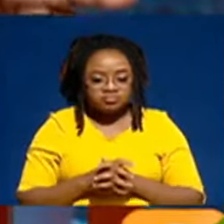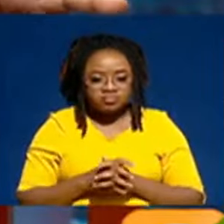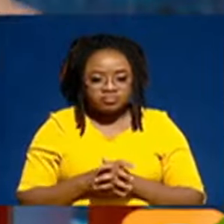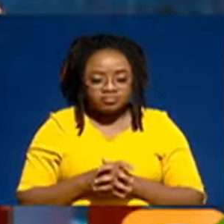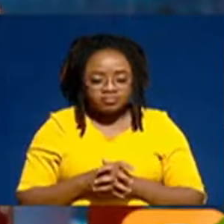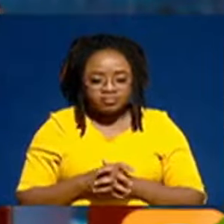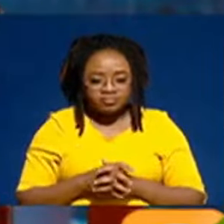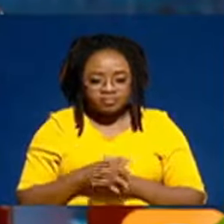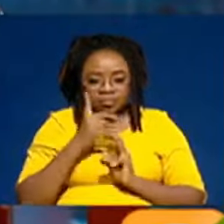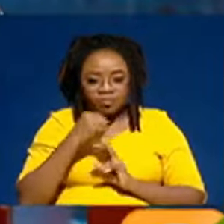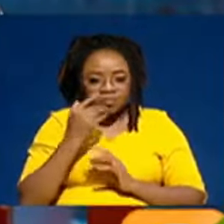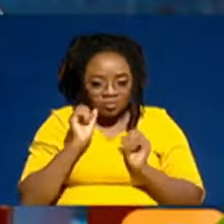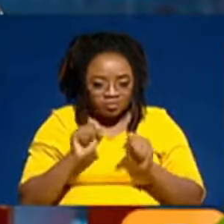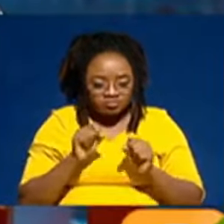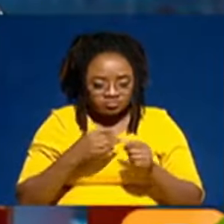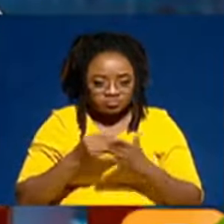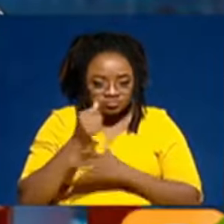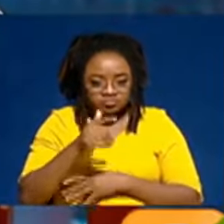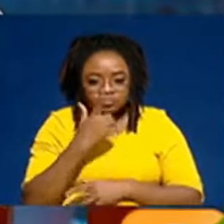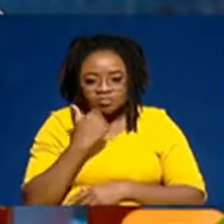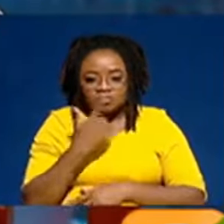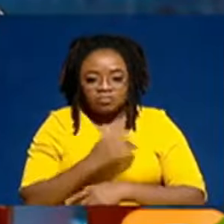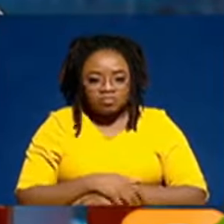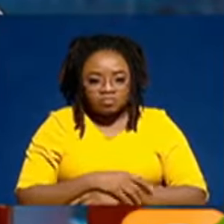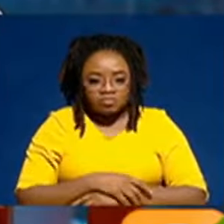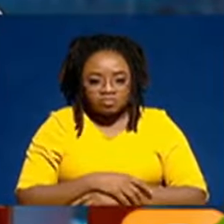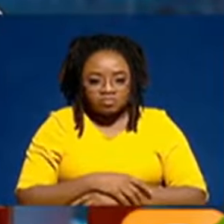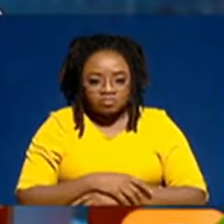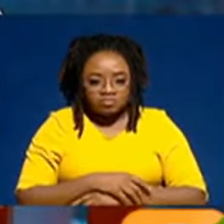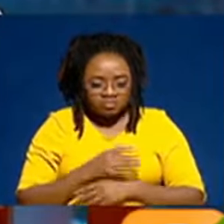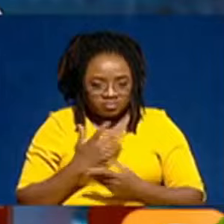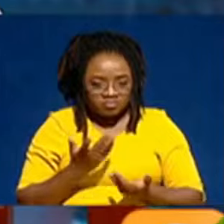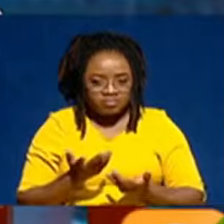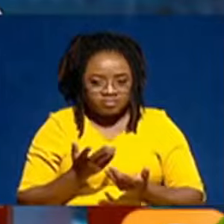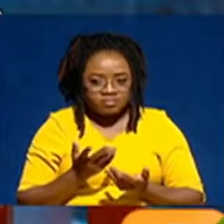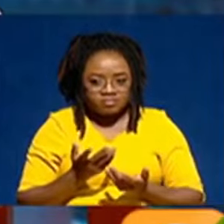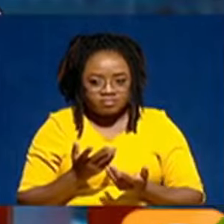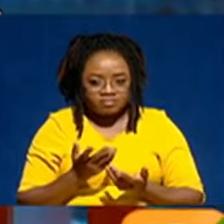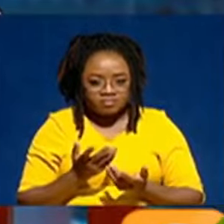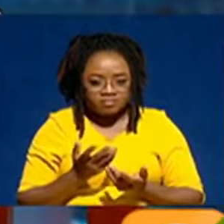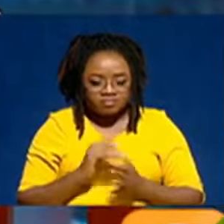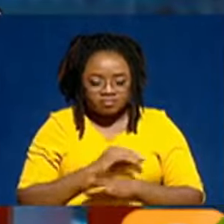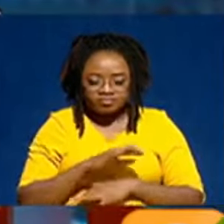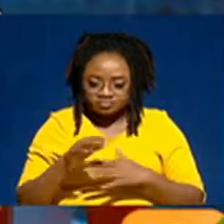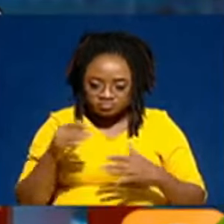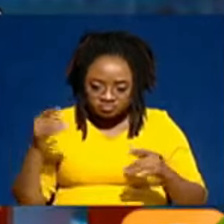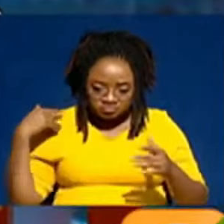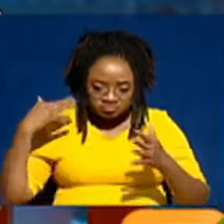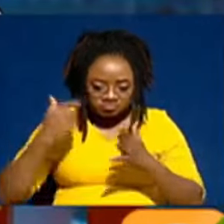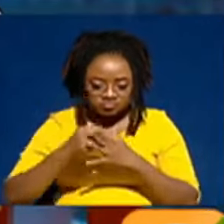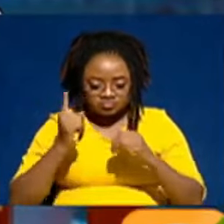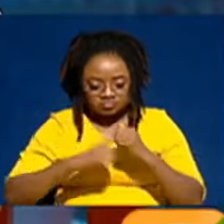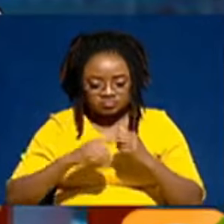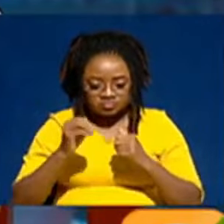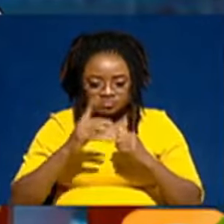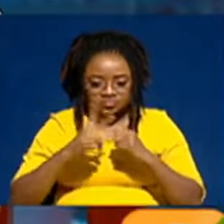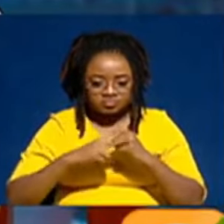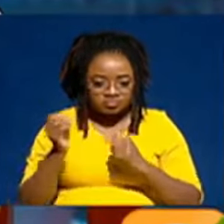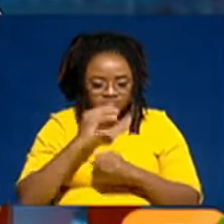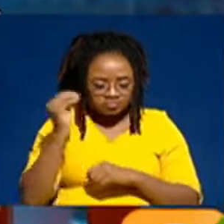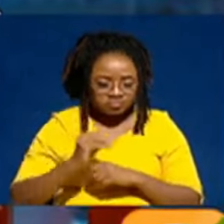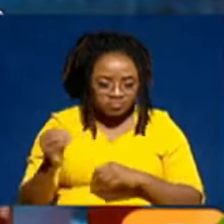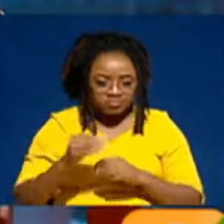houses? If you look at affordable, how the housing requirements, over 60-70% of the